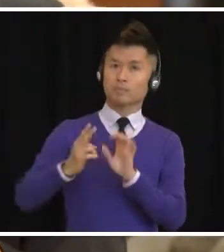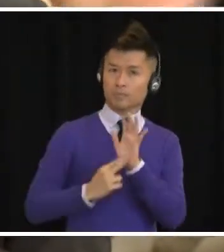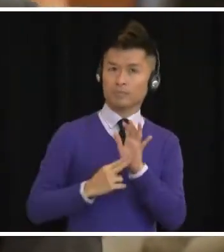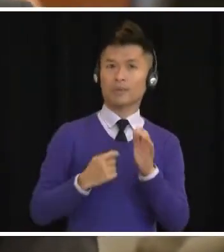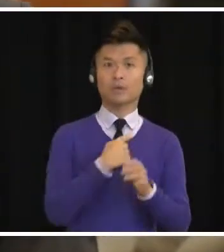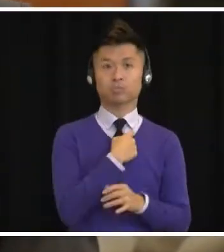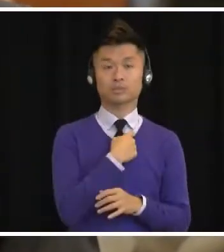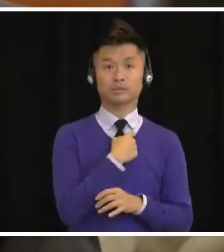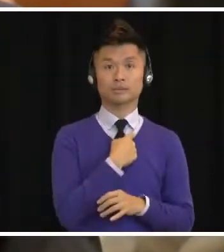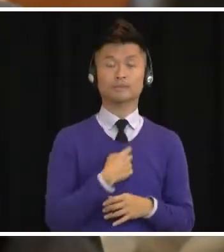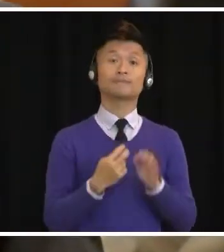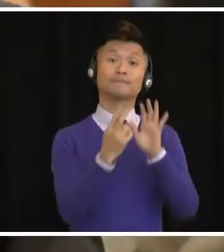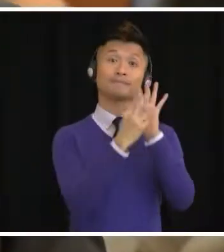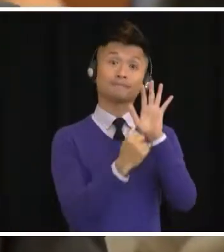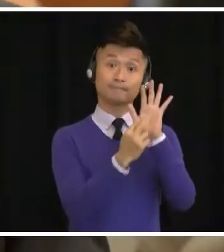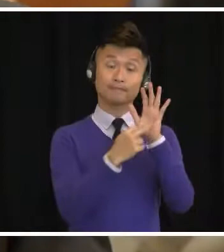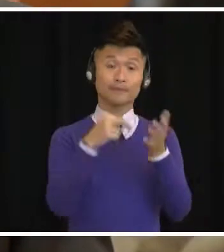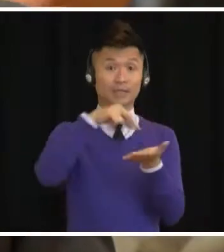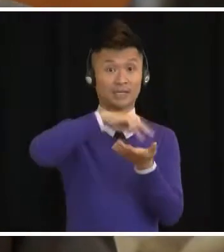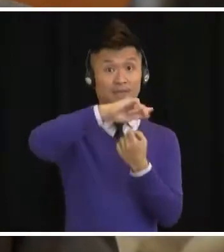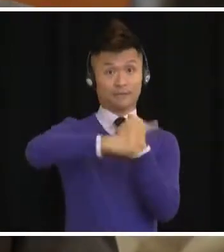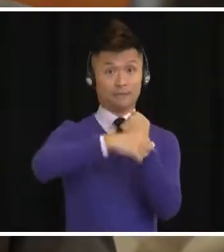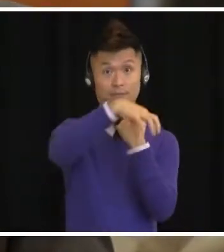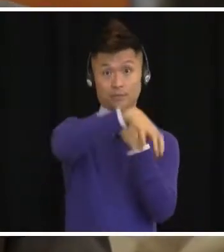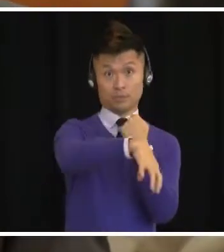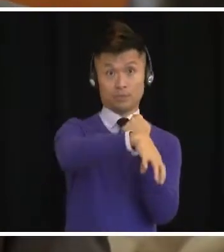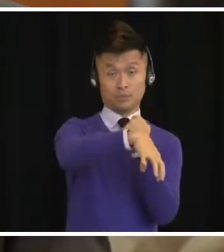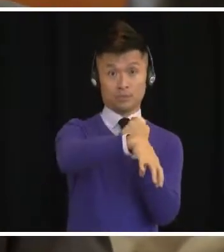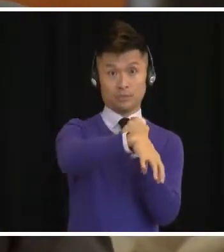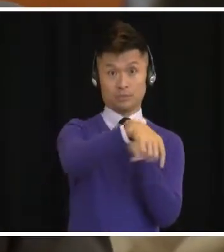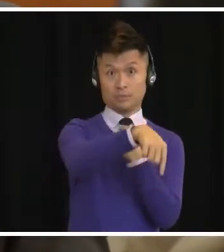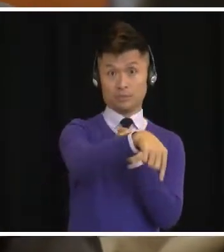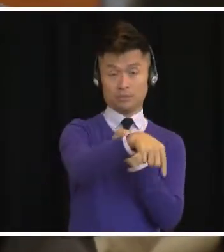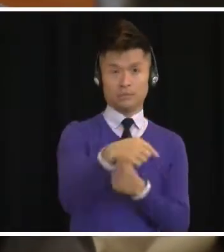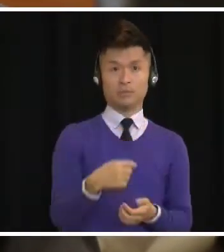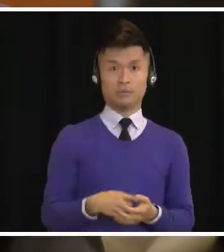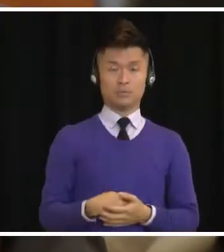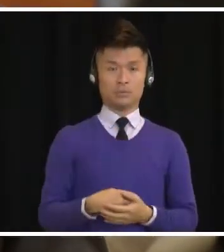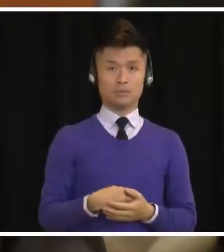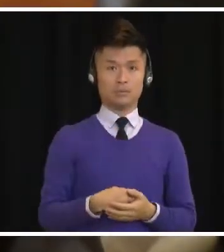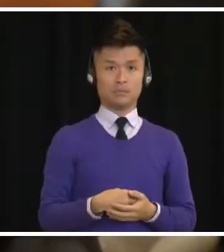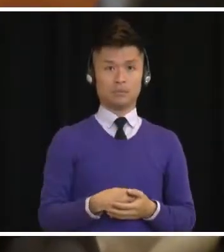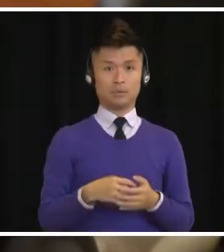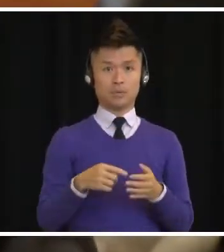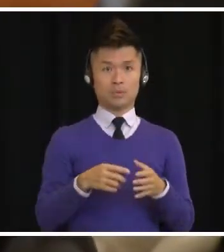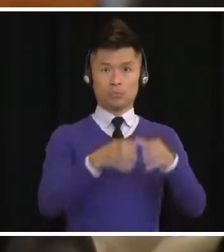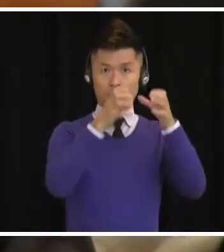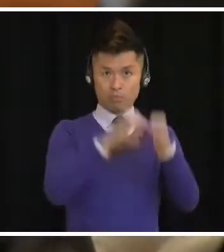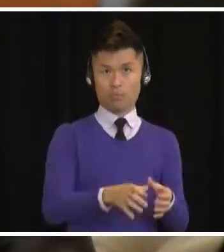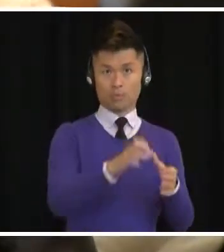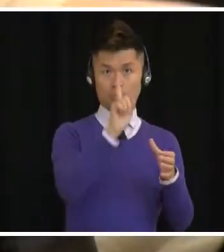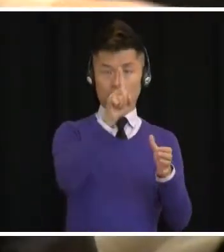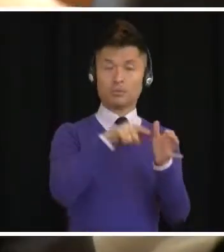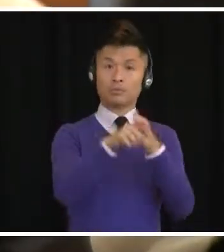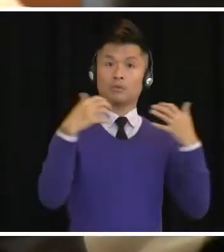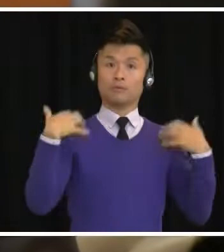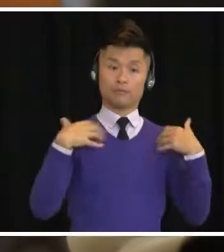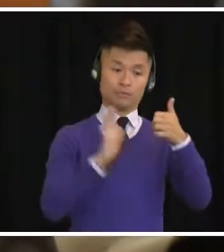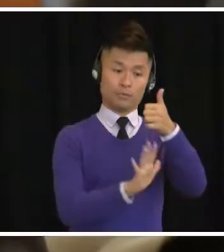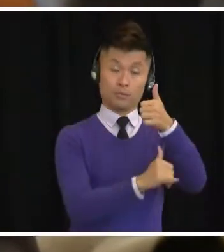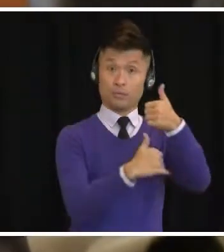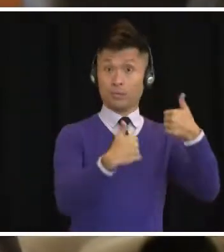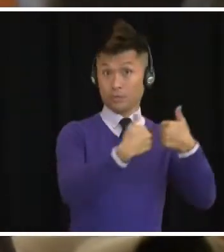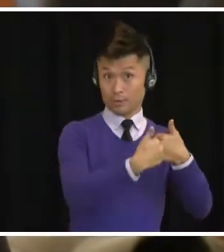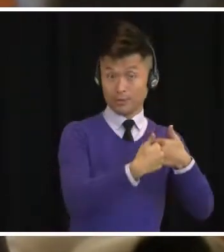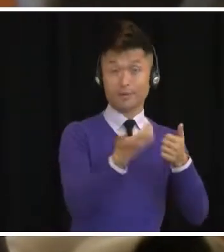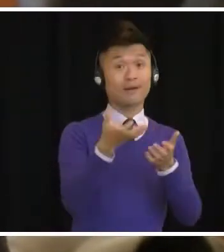Okay, so there are some follow-up questions after your responses. First of all, can